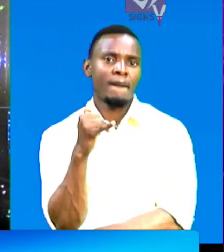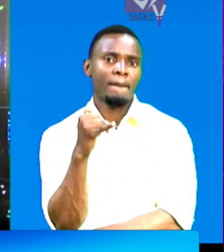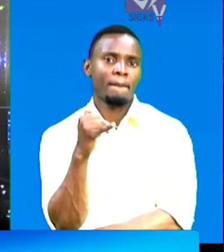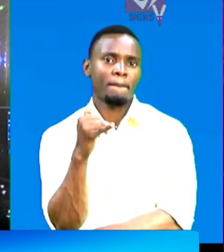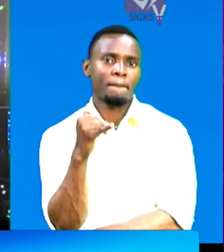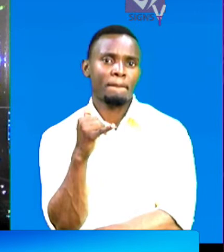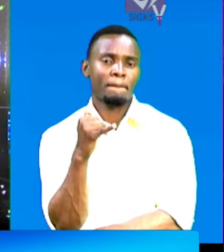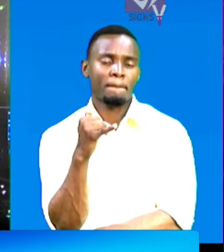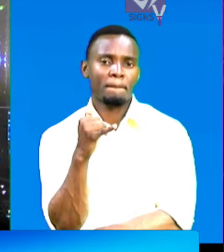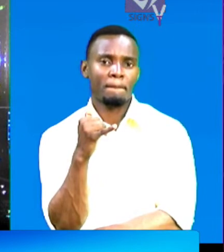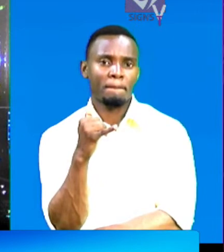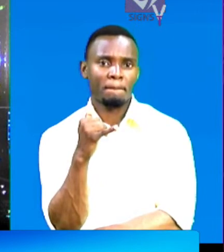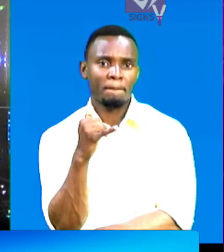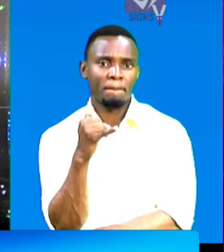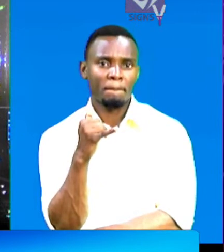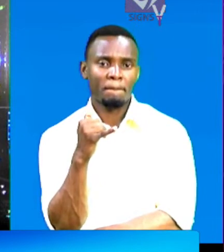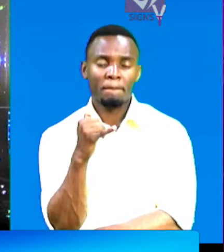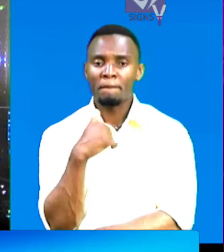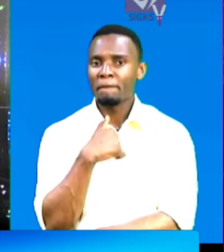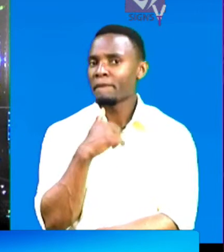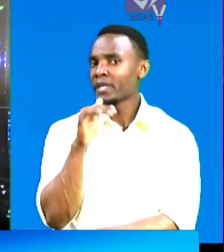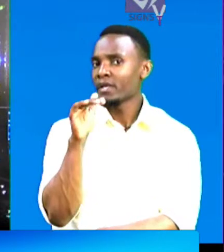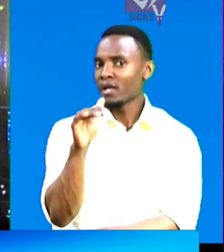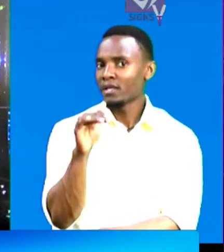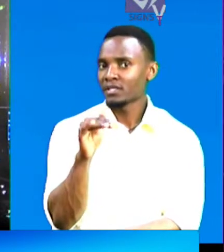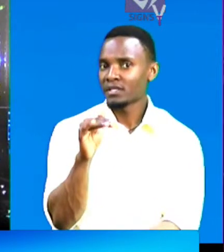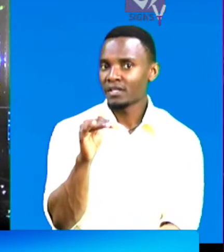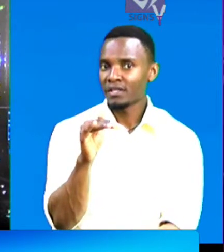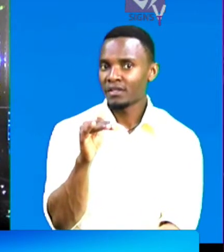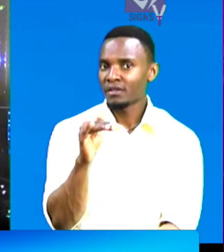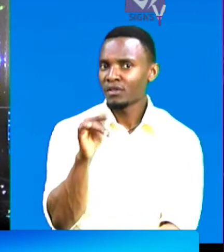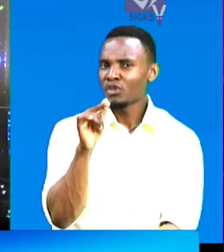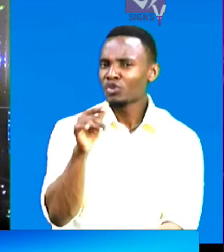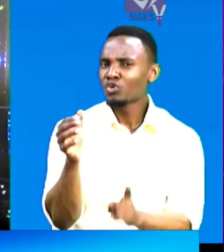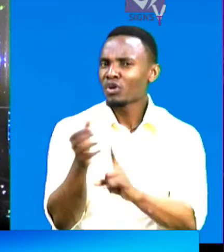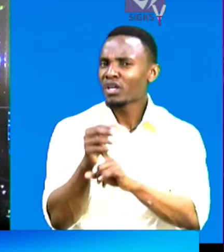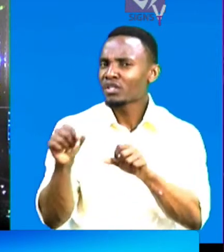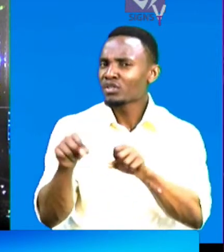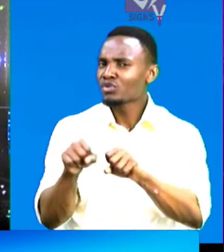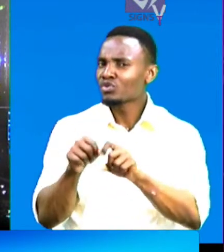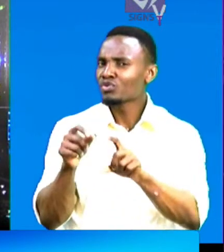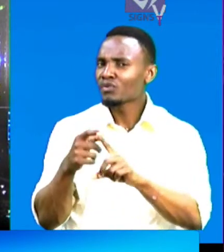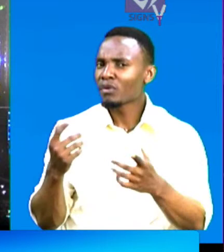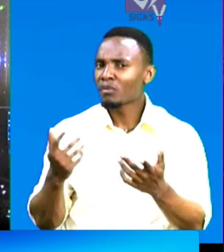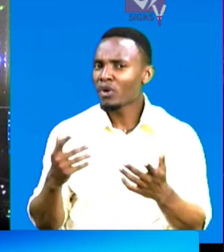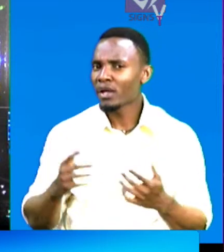drop shipper and I asked them, where did you get these shoes from?